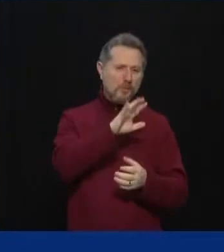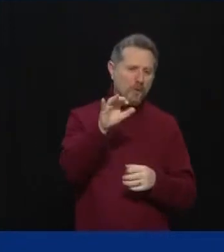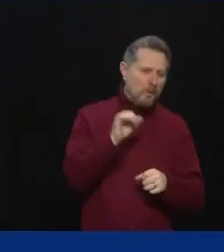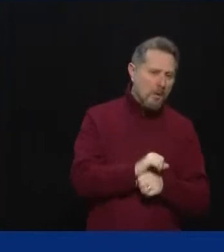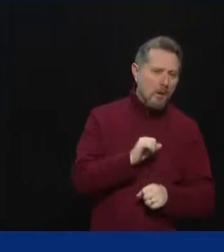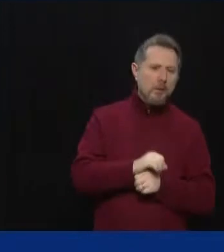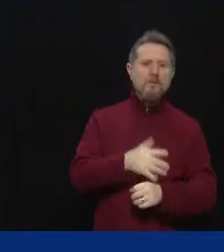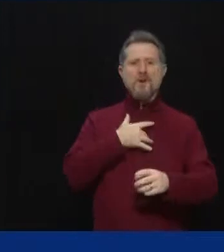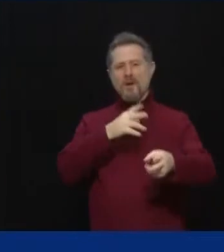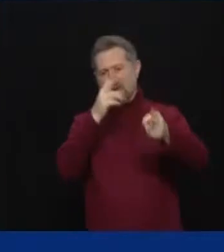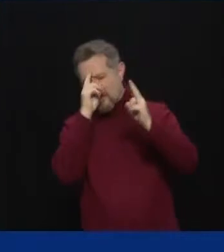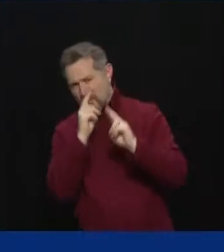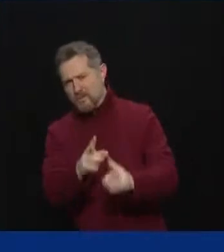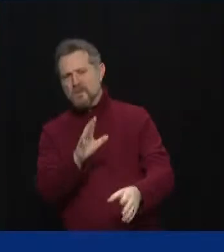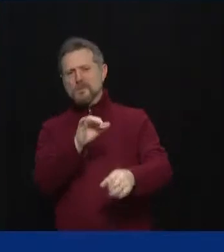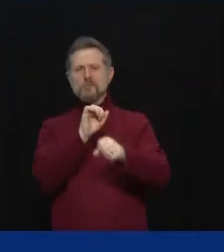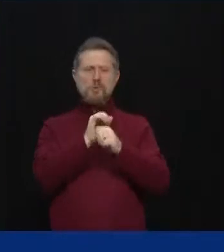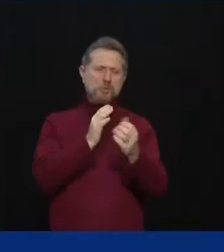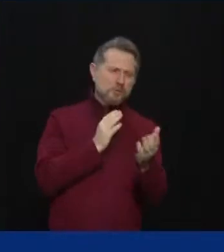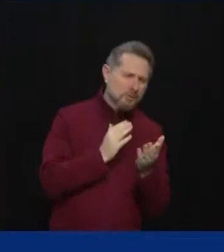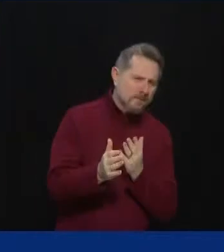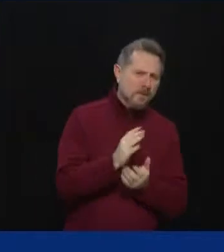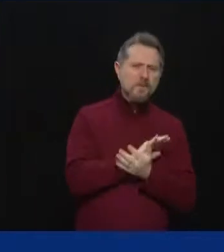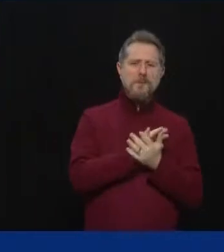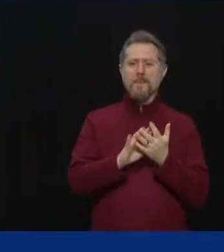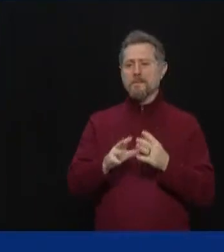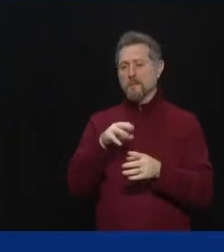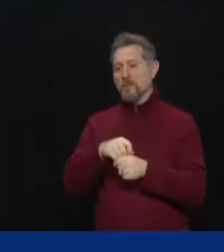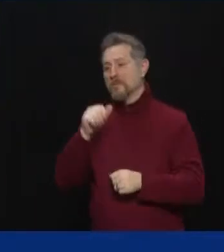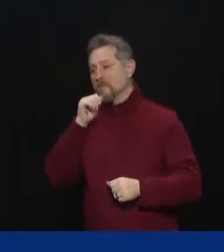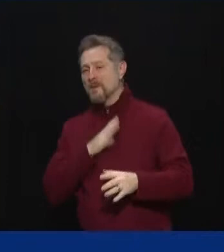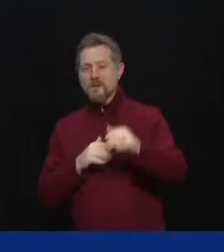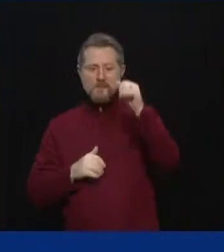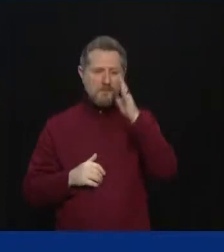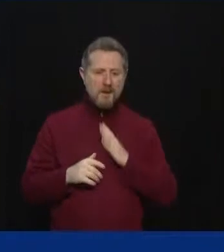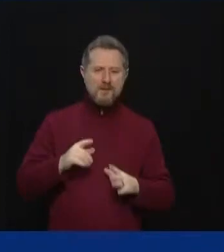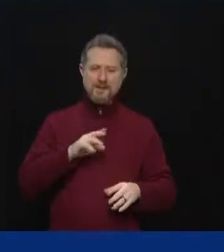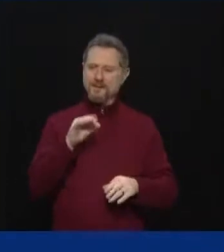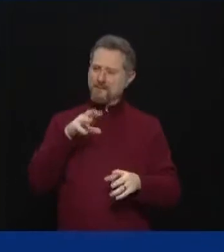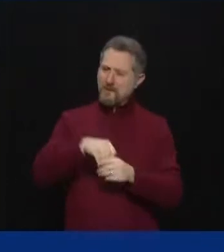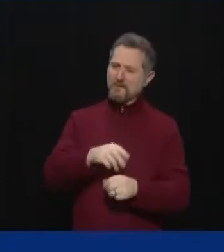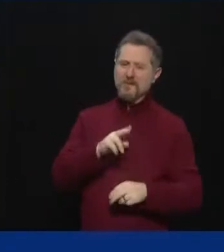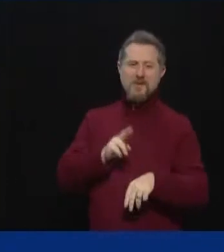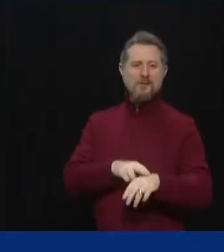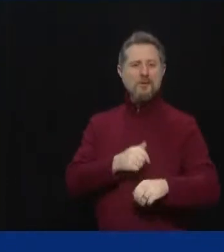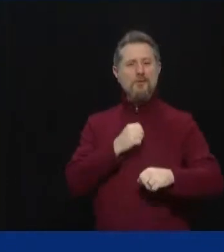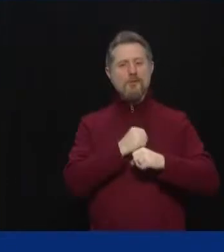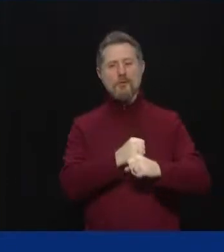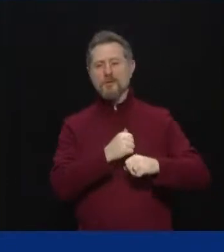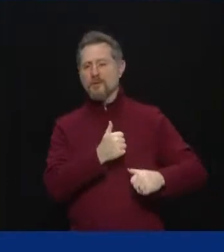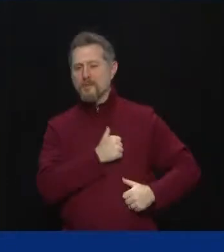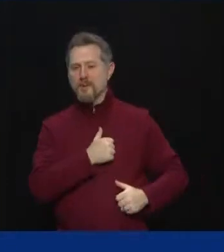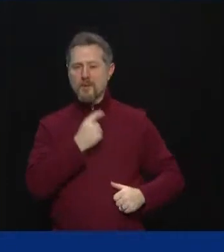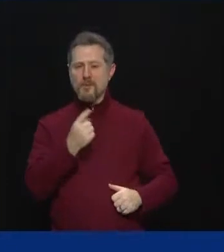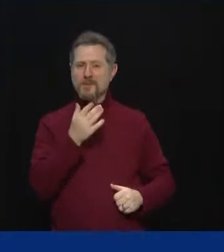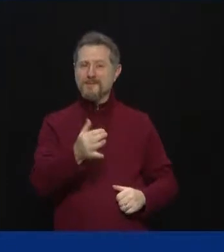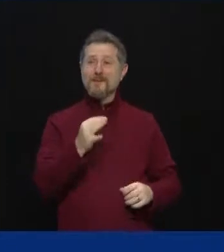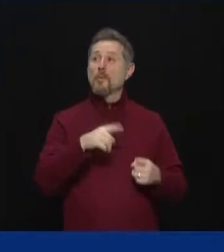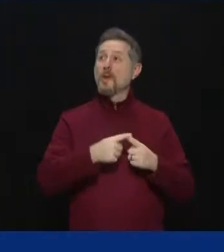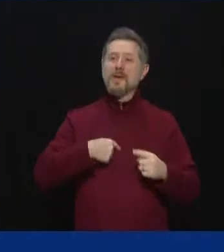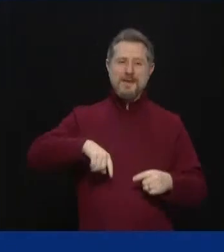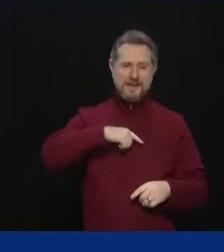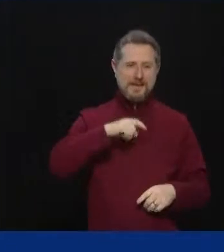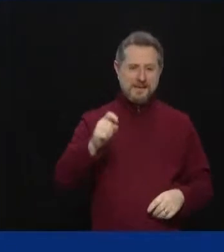that they are continuing to do, including the men and women who are part of our National Guard. They're always there when we need them. We are opening more